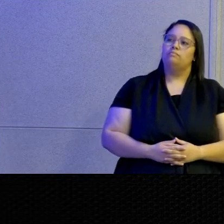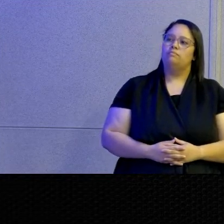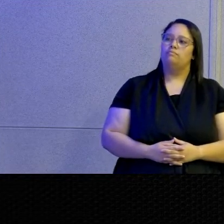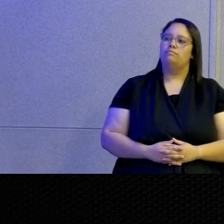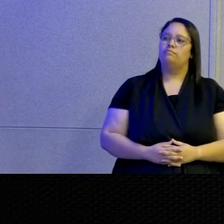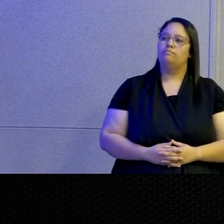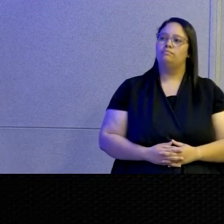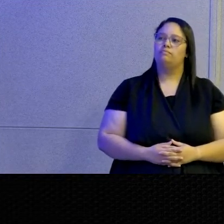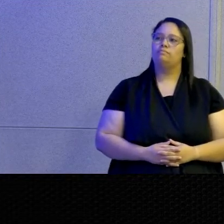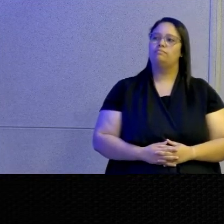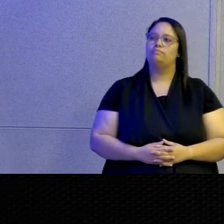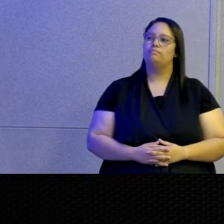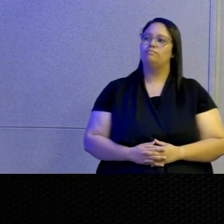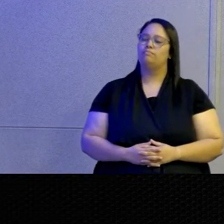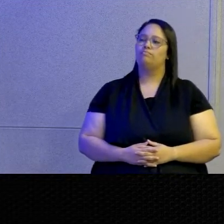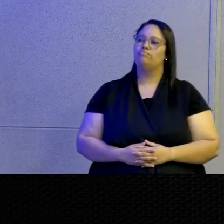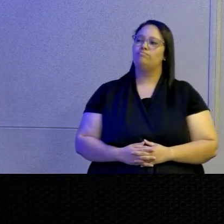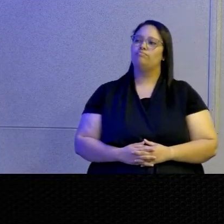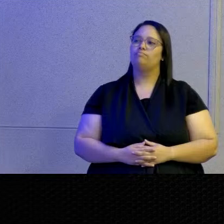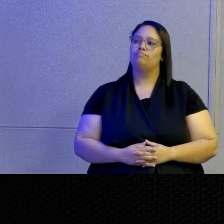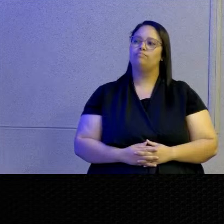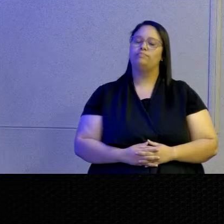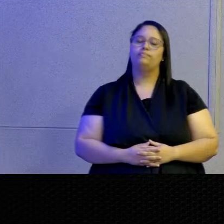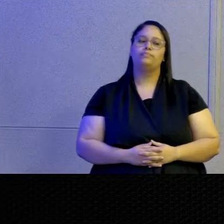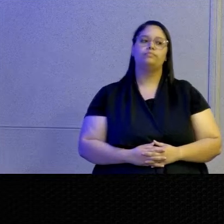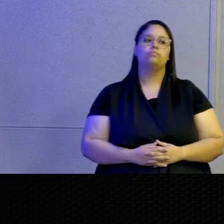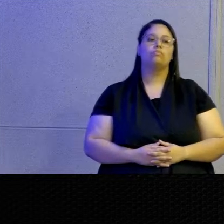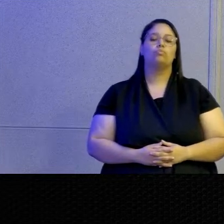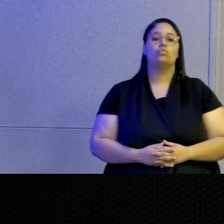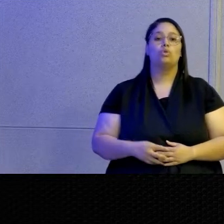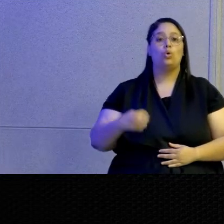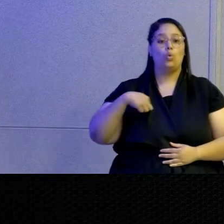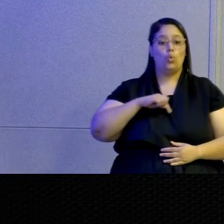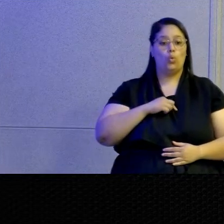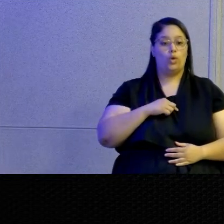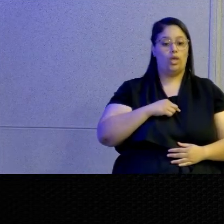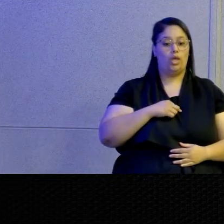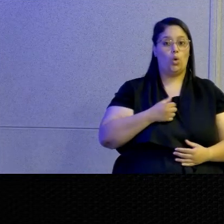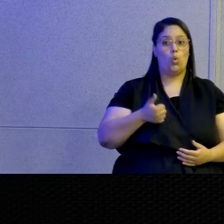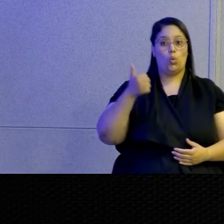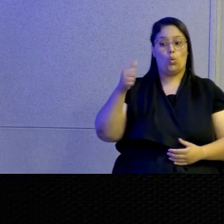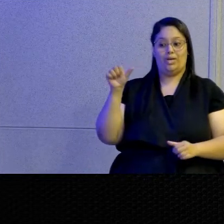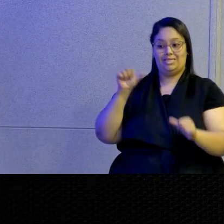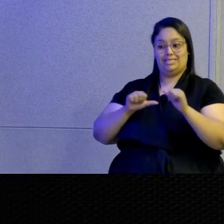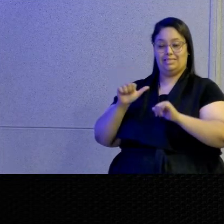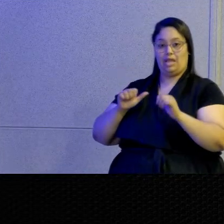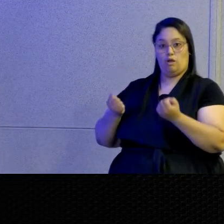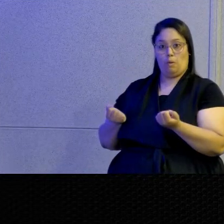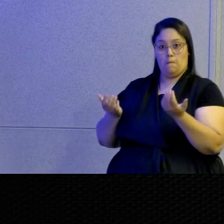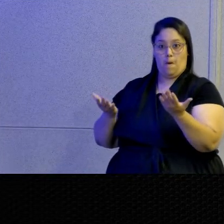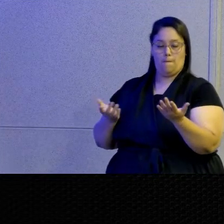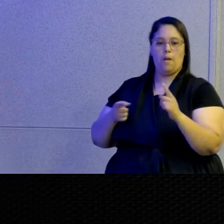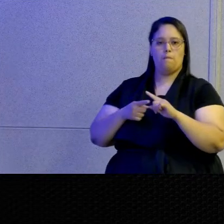So we only not produce good science, we communicate this science, we